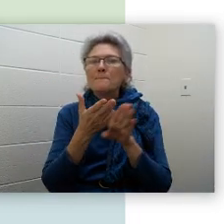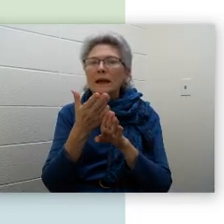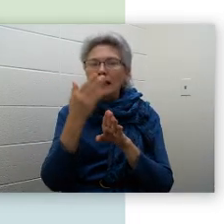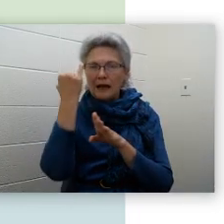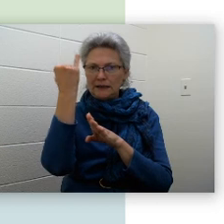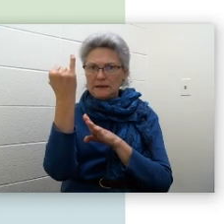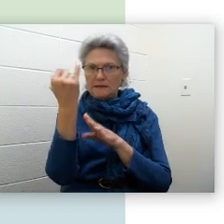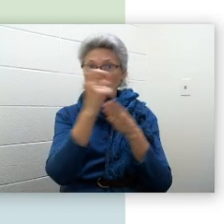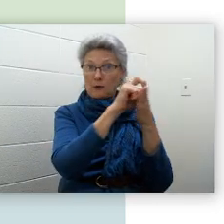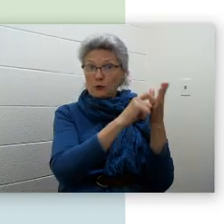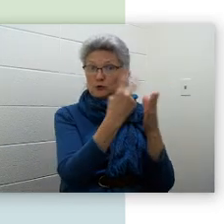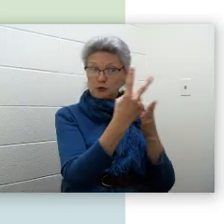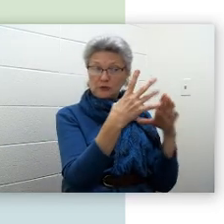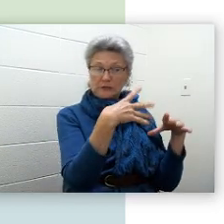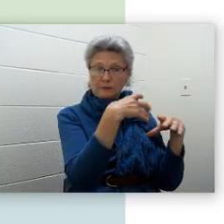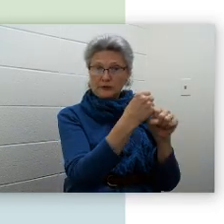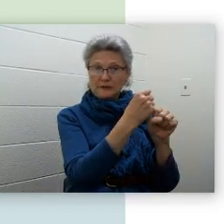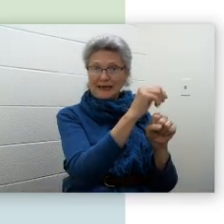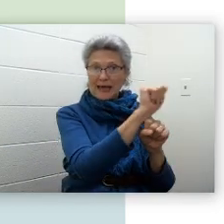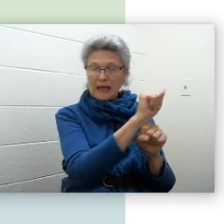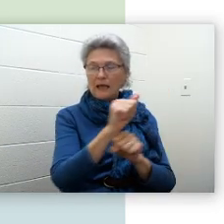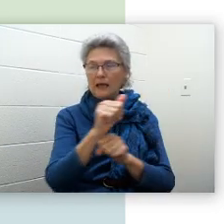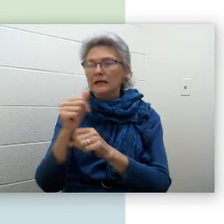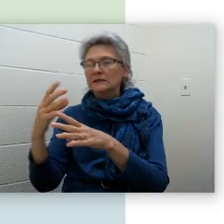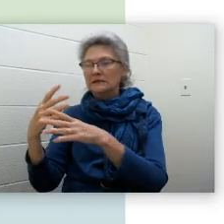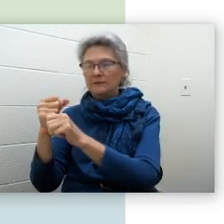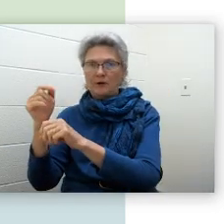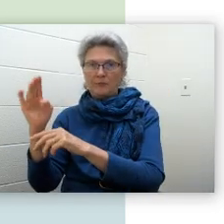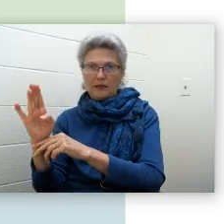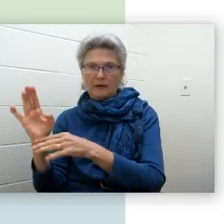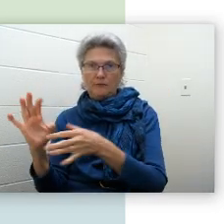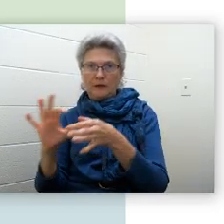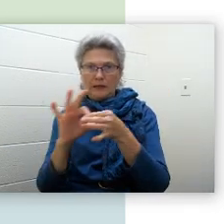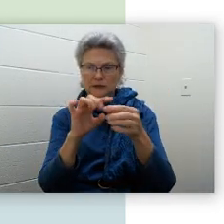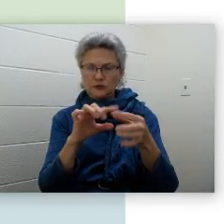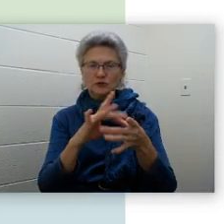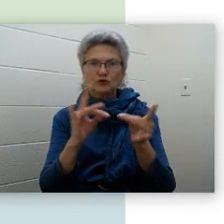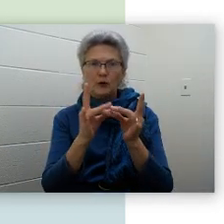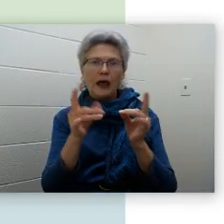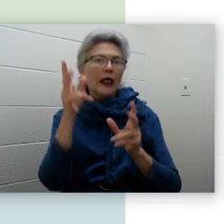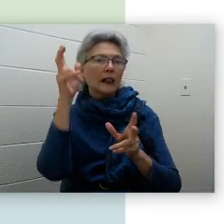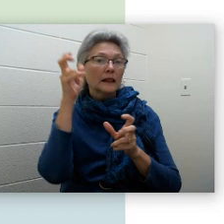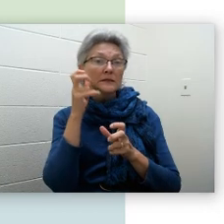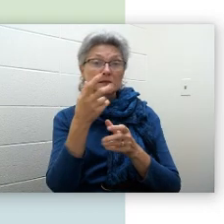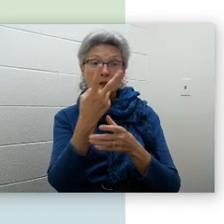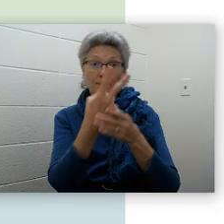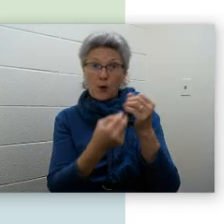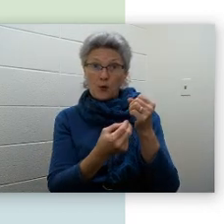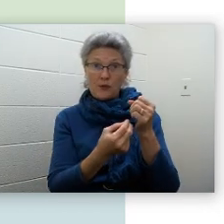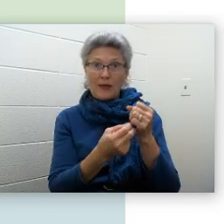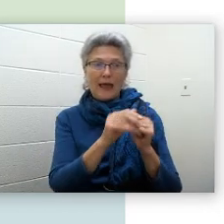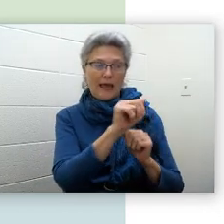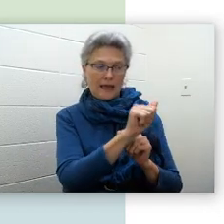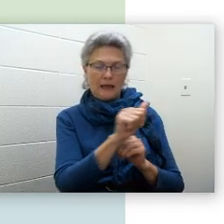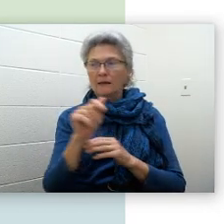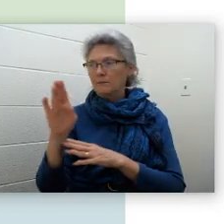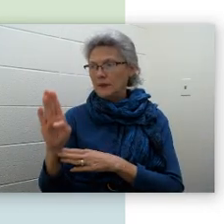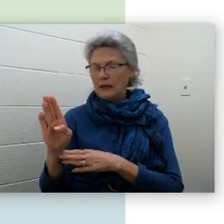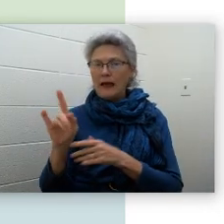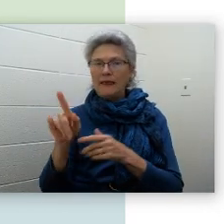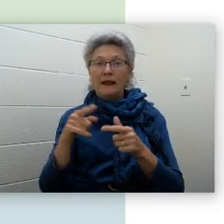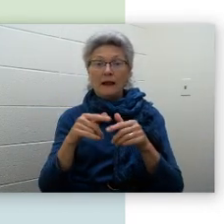two different summaries that can relate to our text. Listen to both A and B. Then